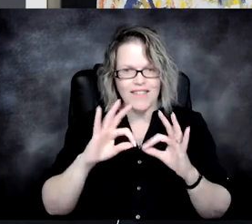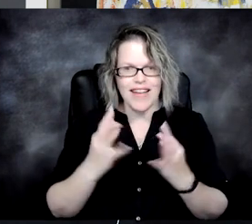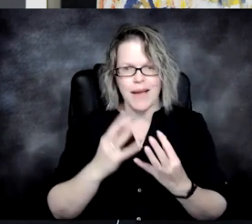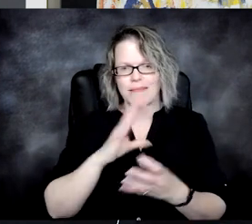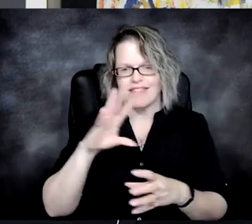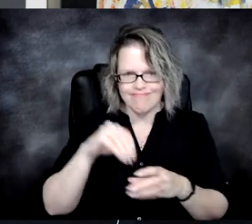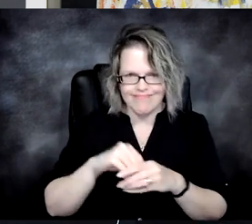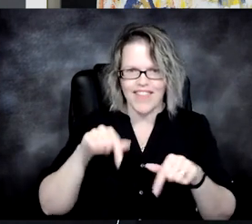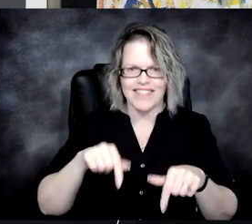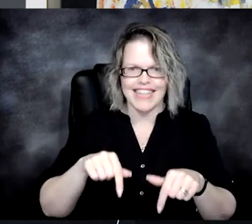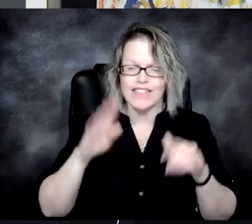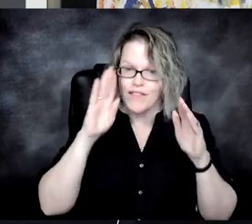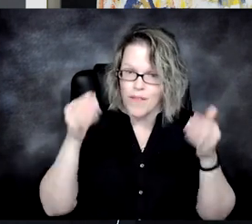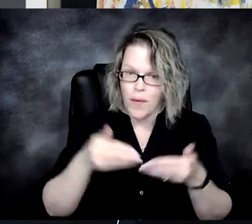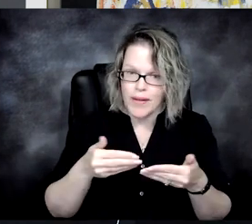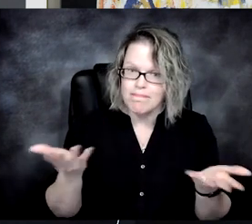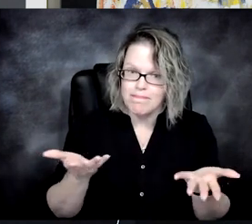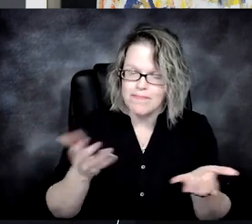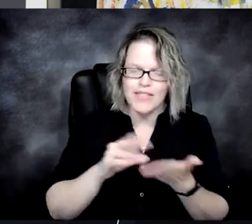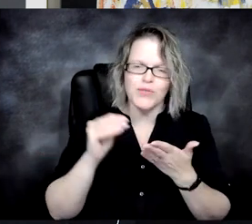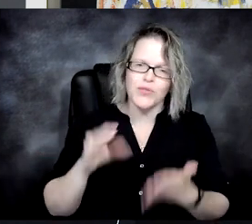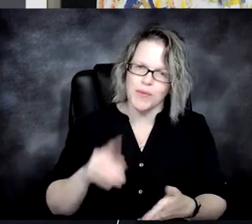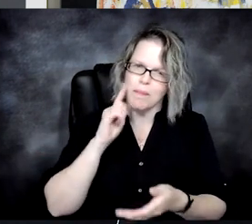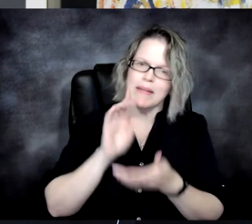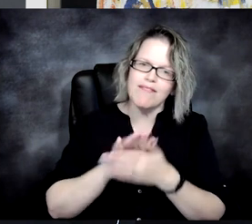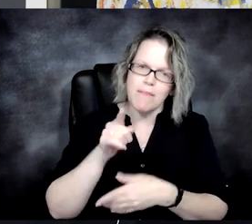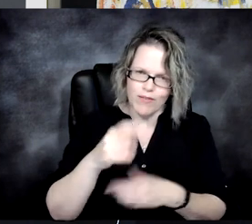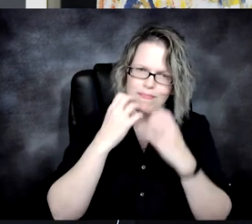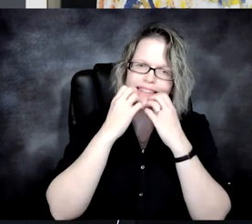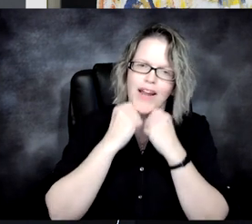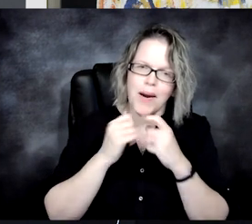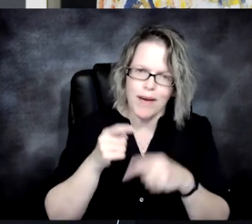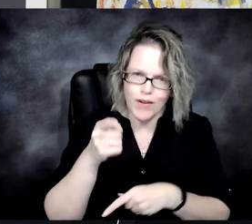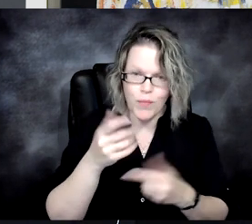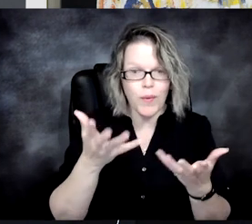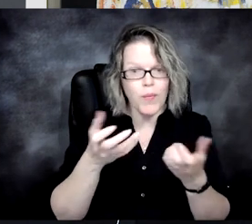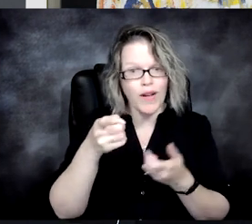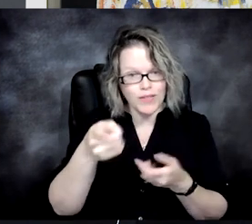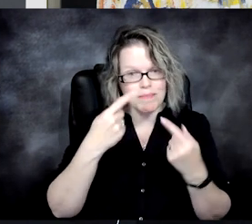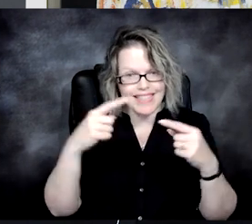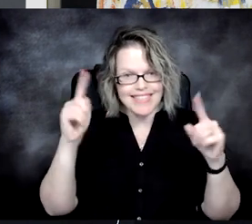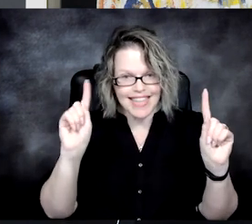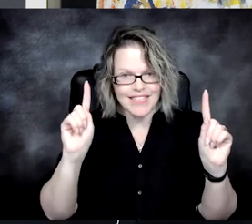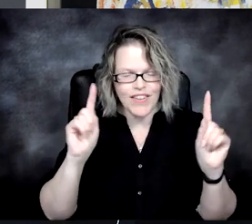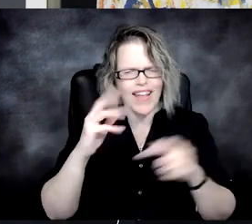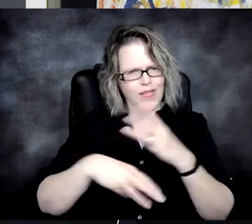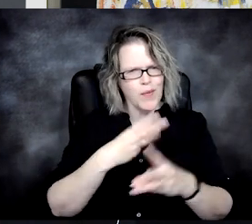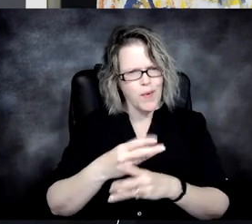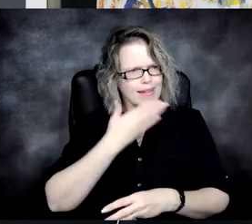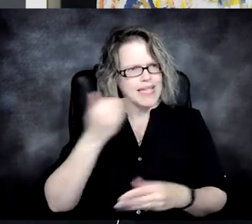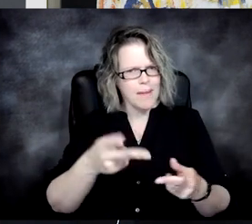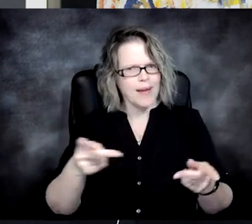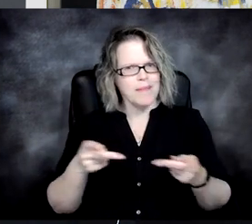together. But we do it for students. We believe in you. We care about you. We want you to be successful. And the world is a better